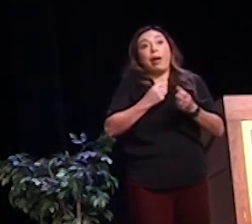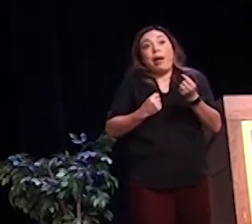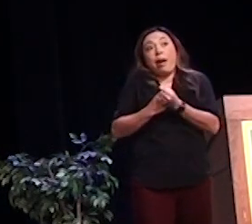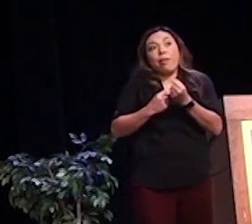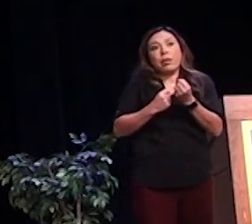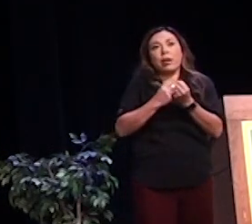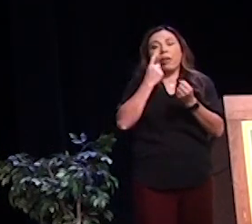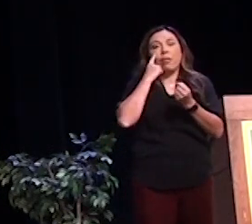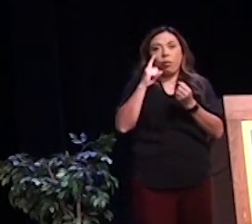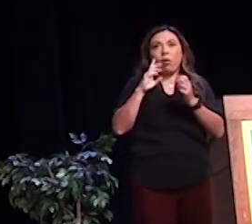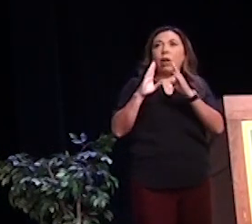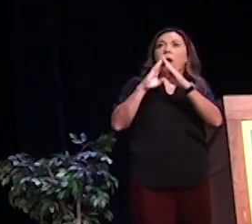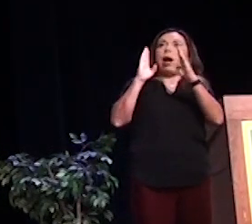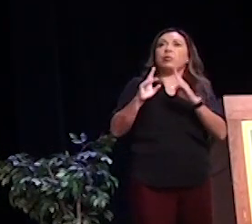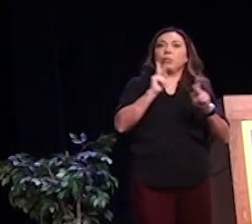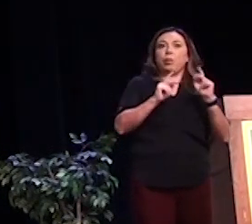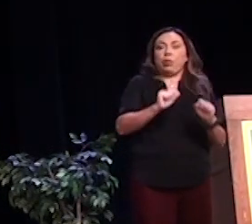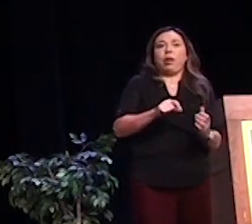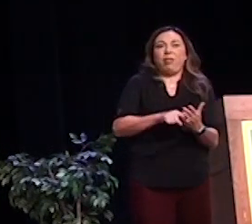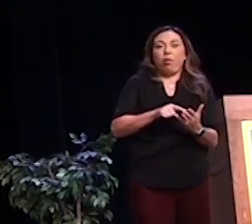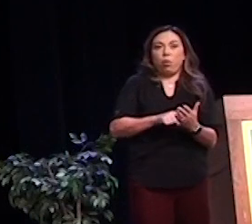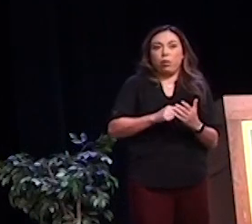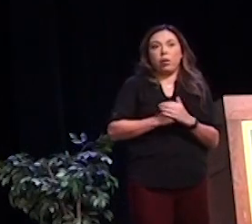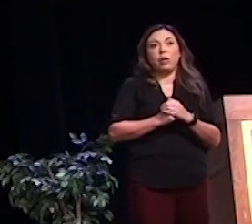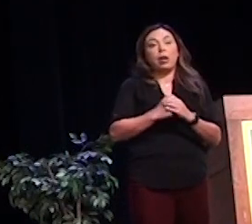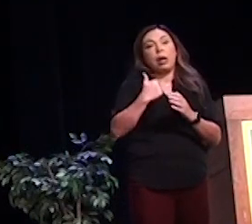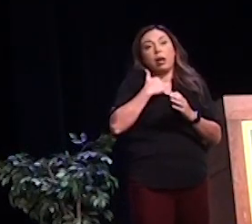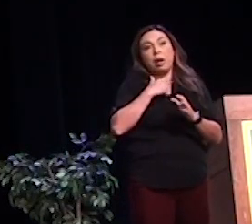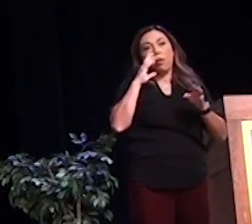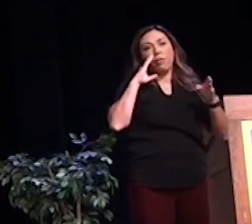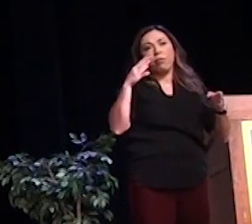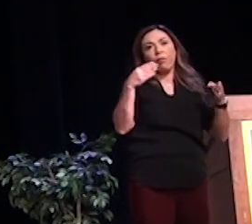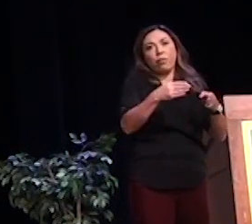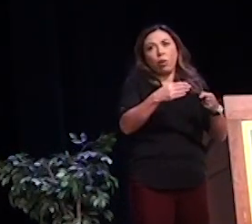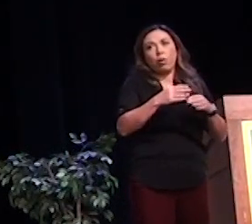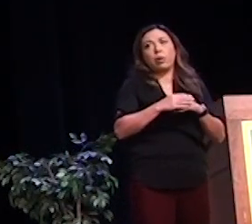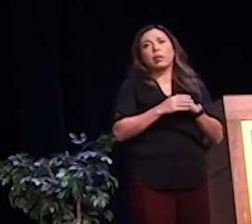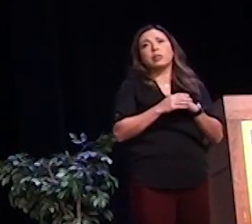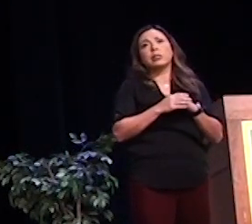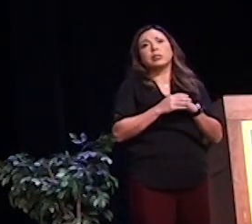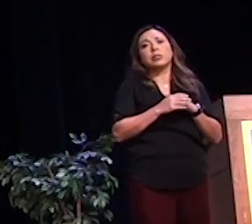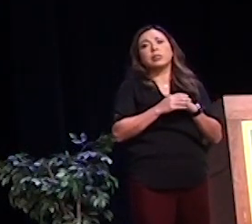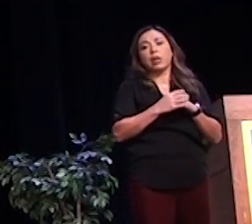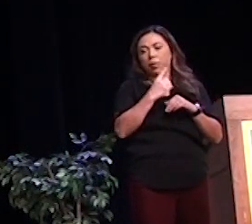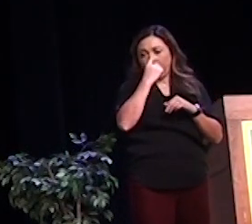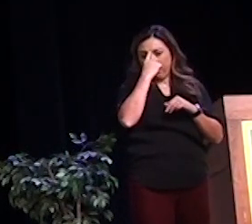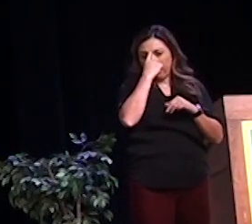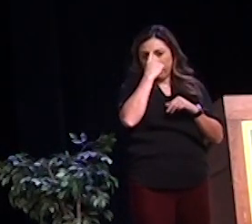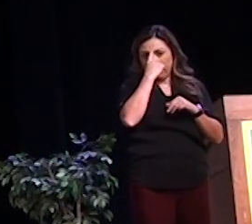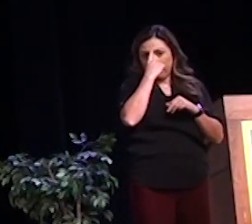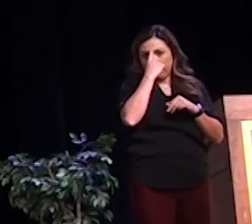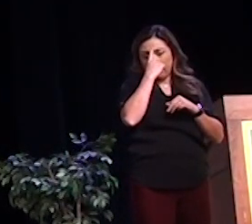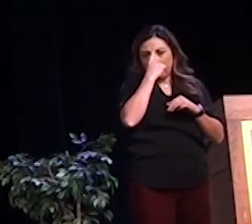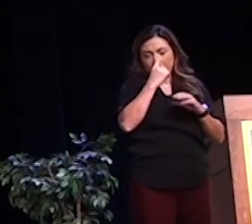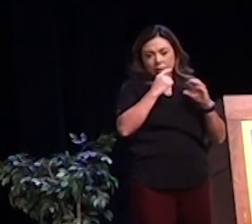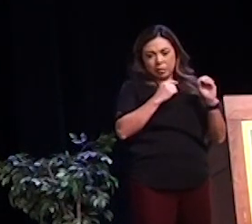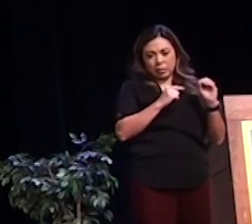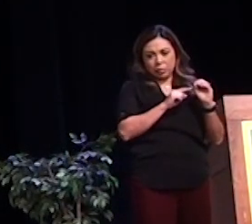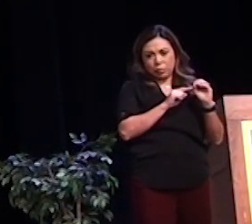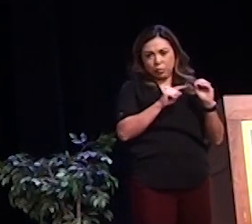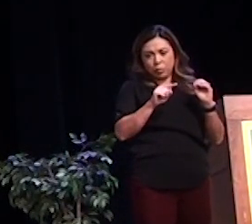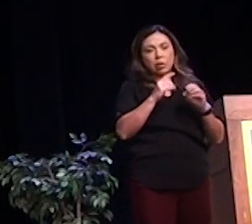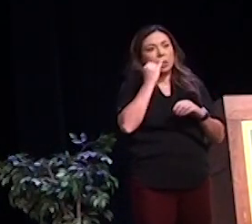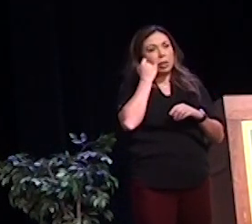advocate. And although I focus on the 0 to 30, I think if you walk